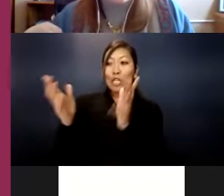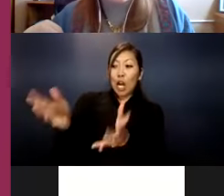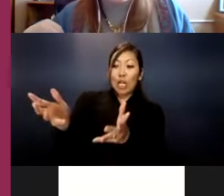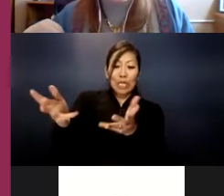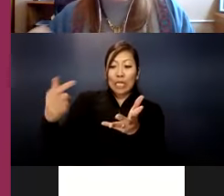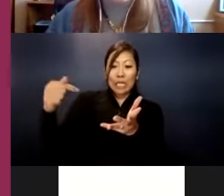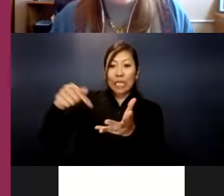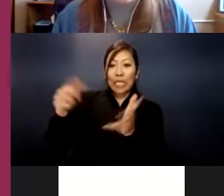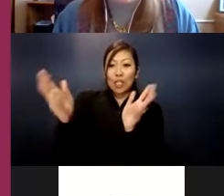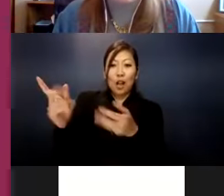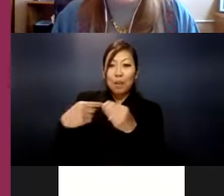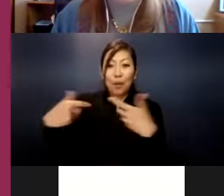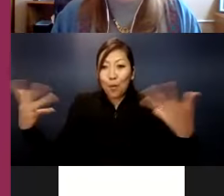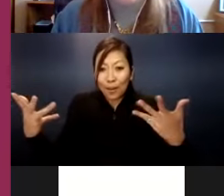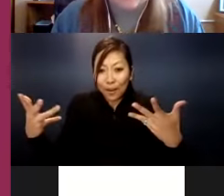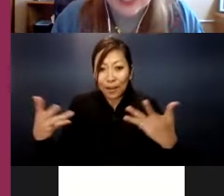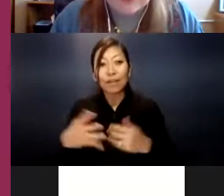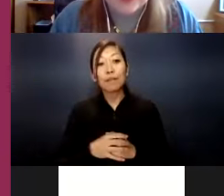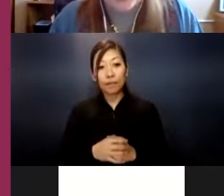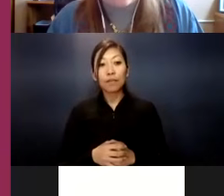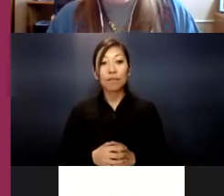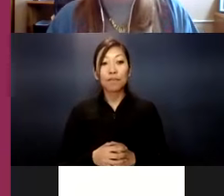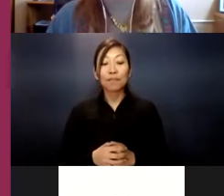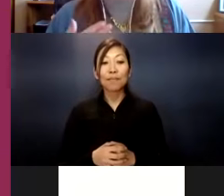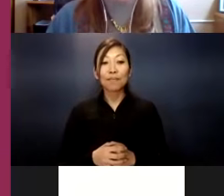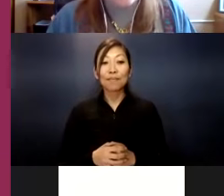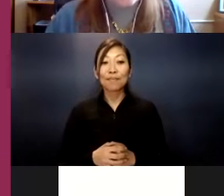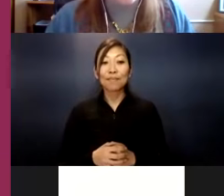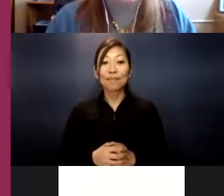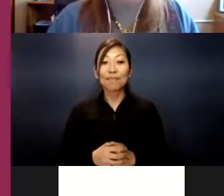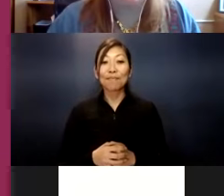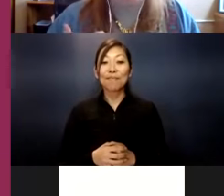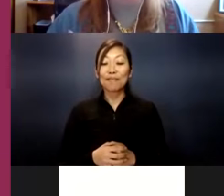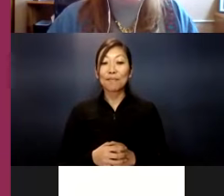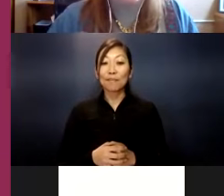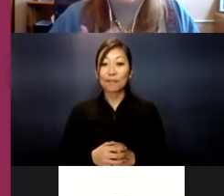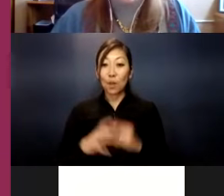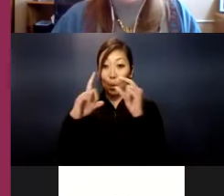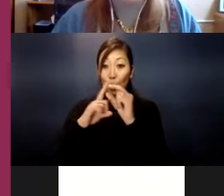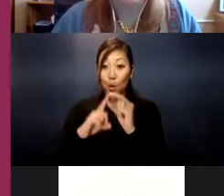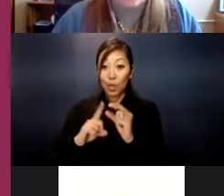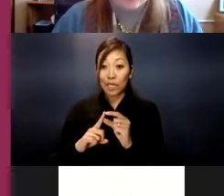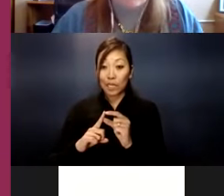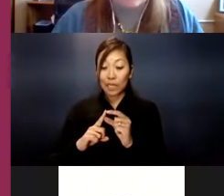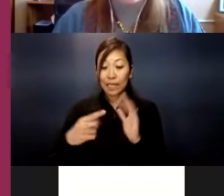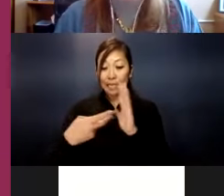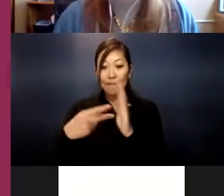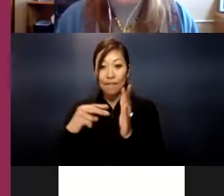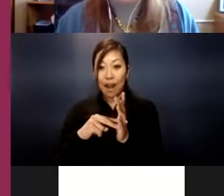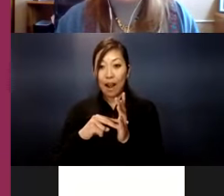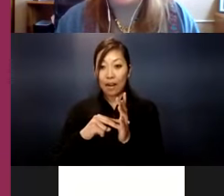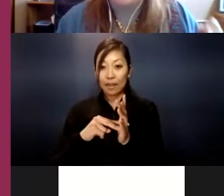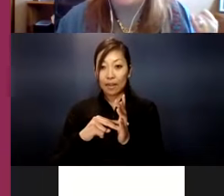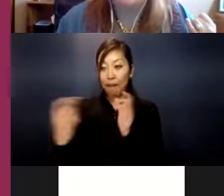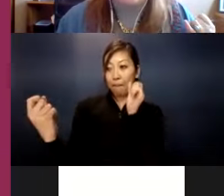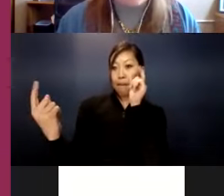First, we want to establish some shared definitions. So making sure that the young person you're talking